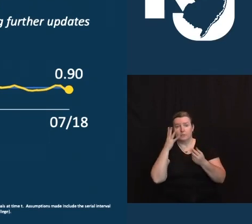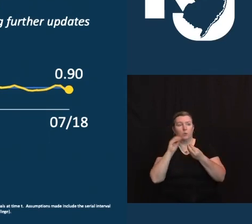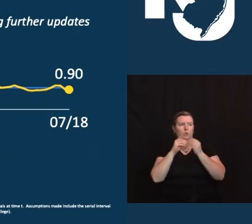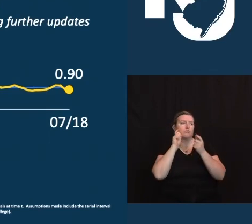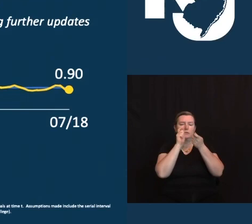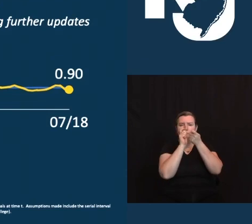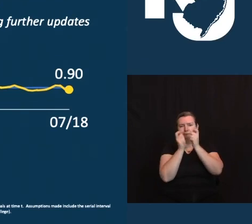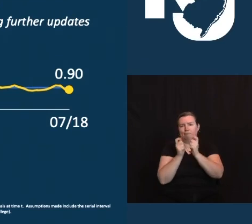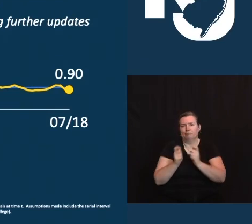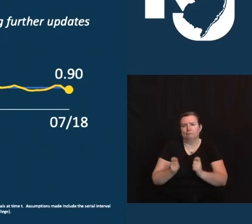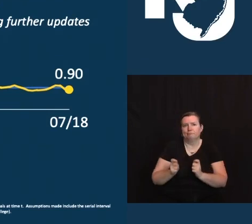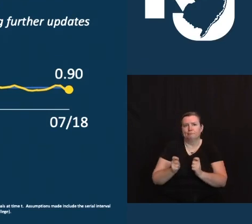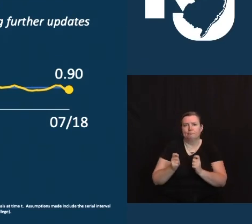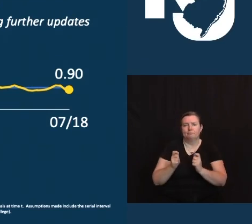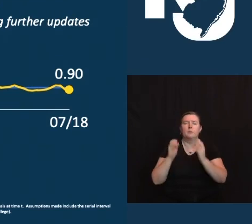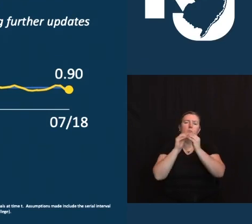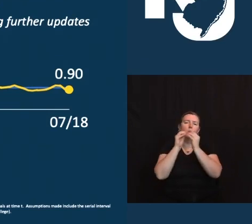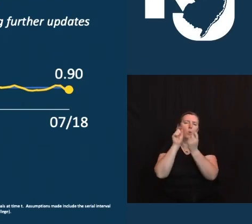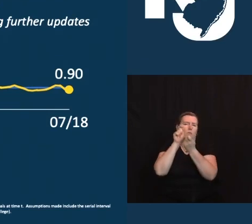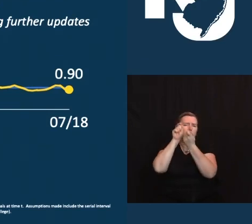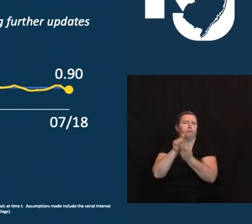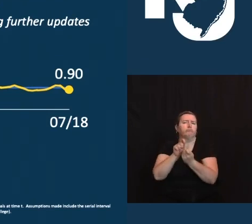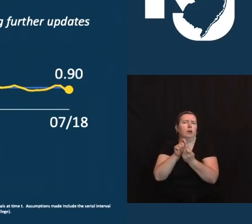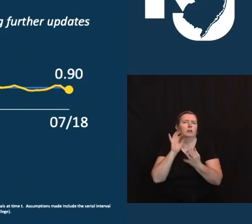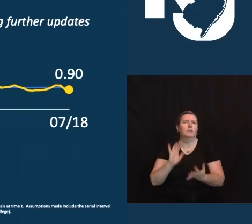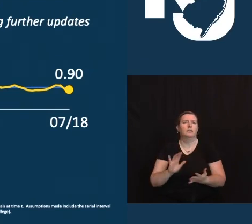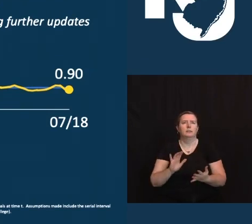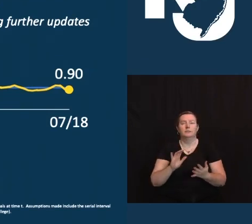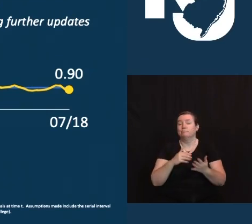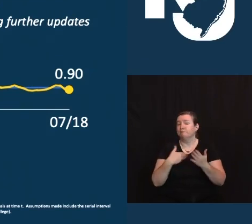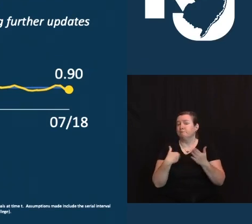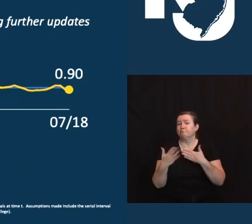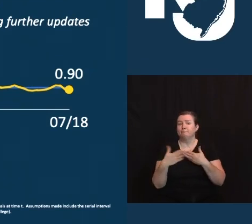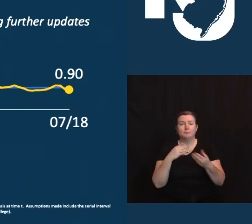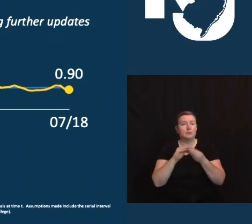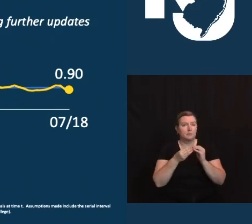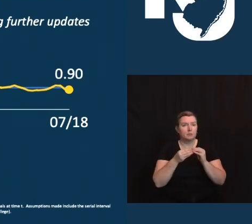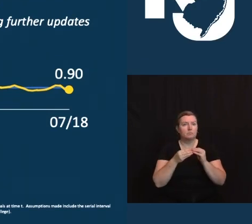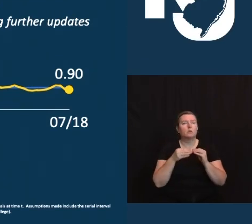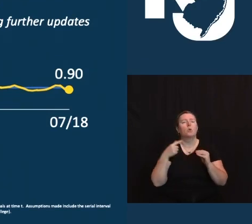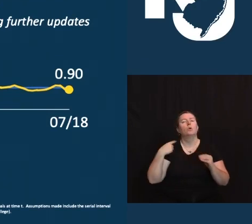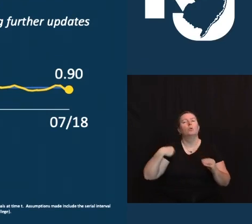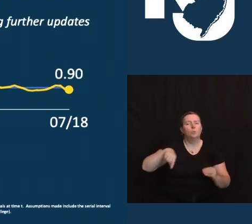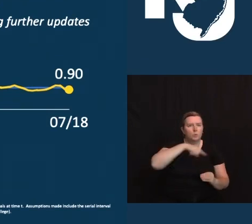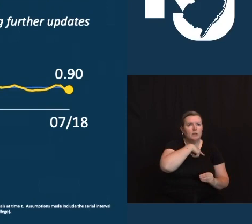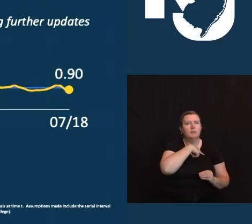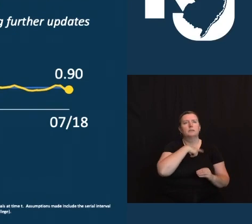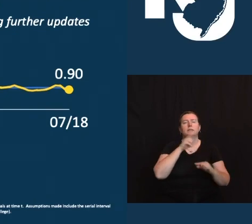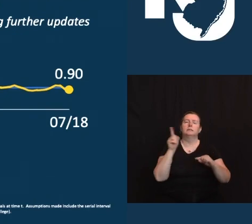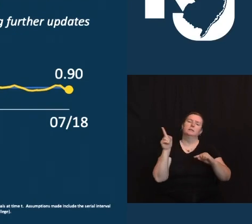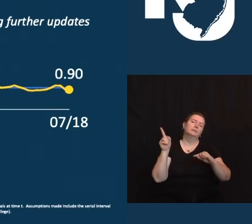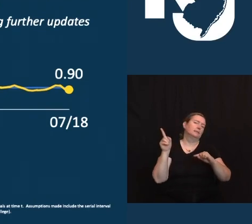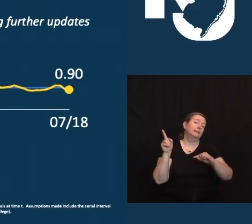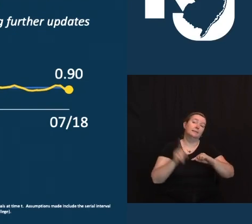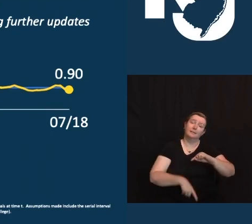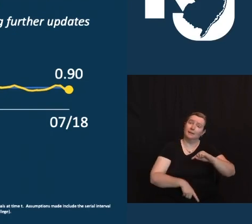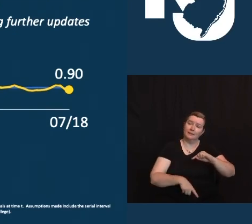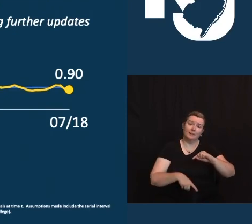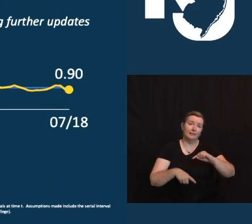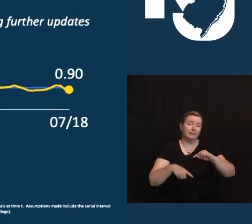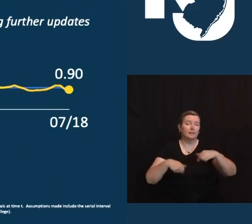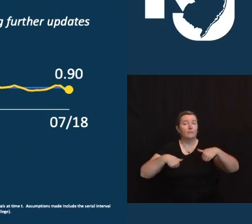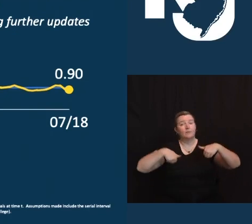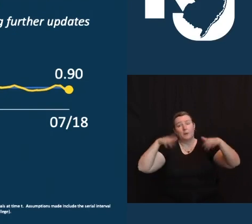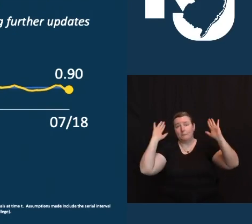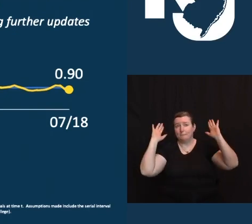will give you some more color. However, no matter what the numbers say, there is no reason for us to give up one bit on our social